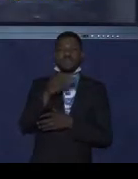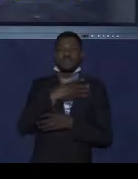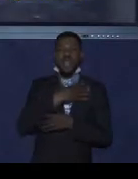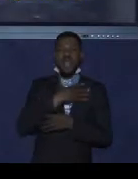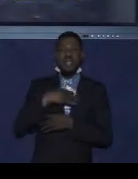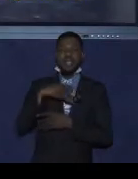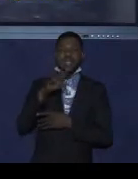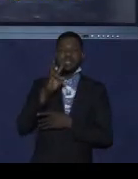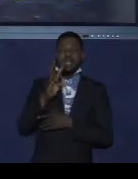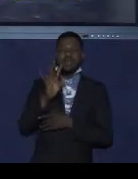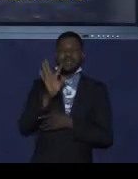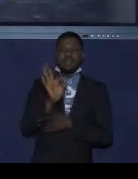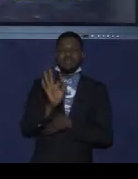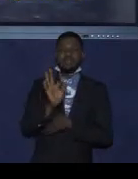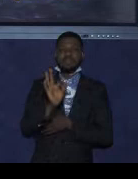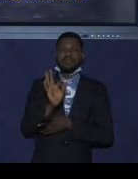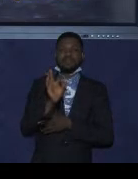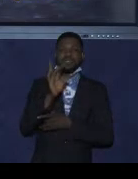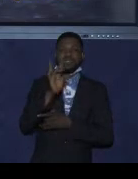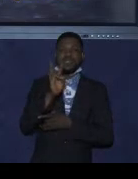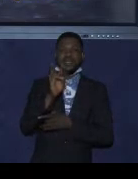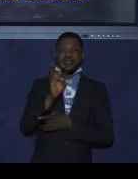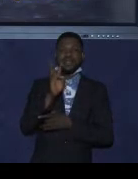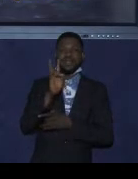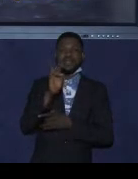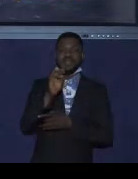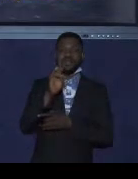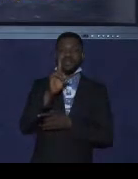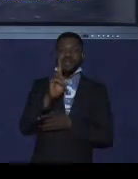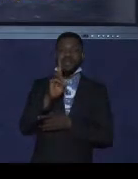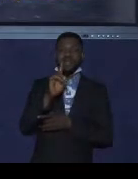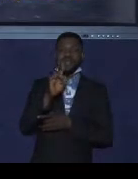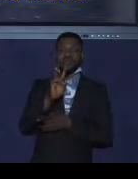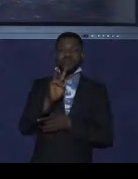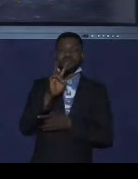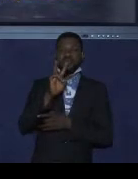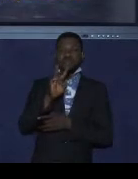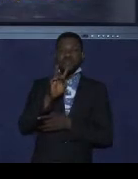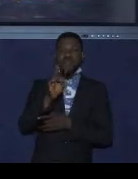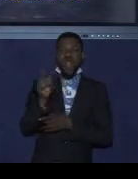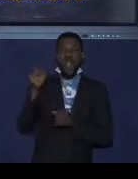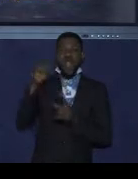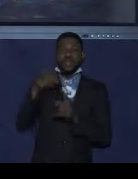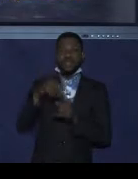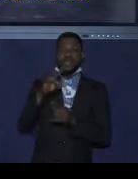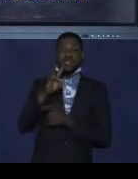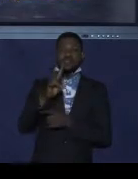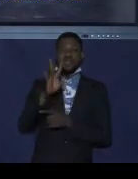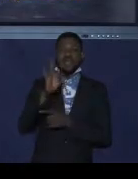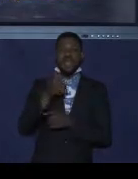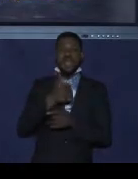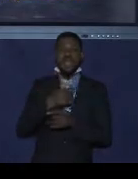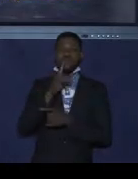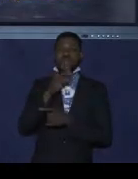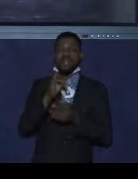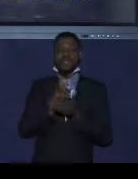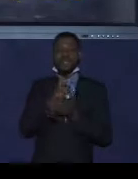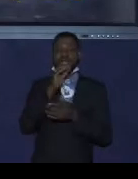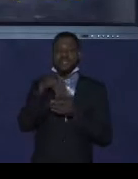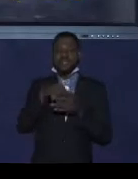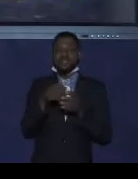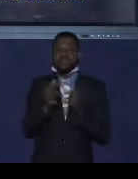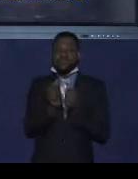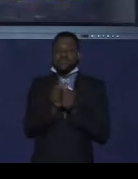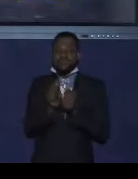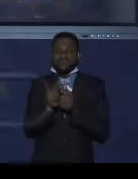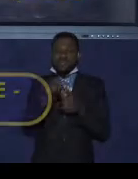79. 70, 71, 72, up to 79. If there's any person who is within